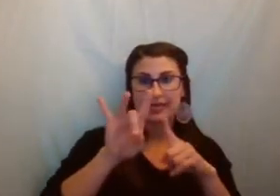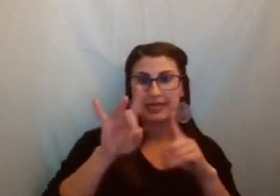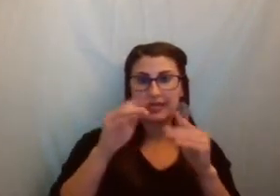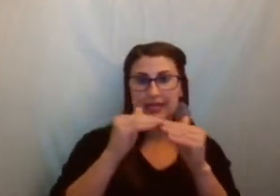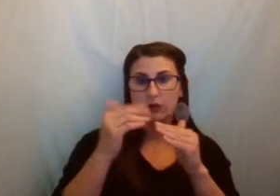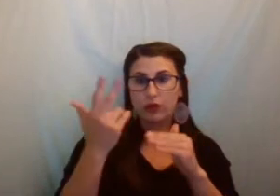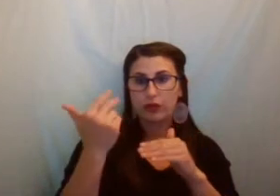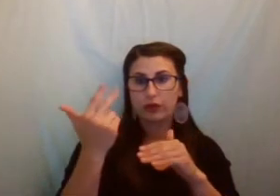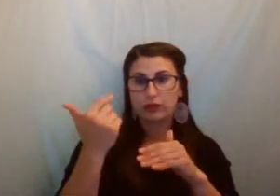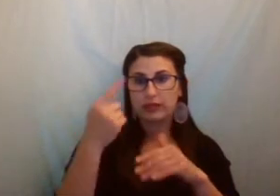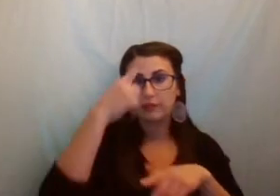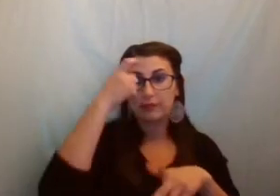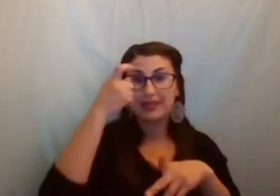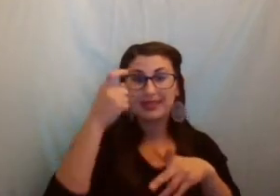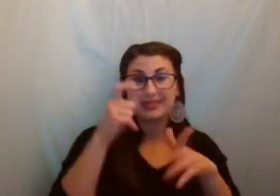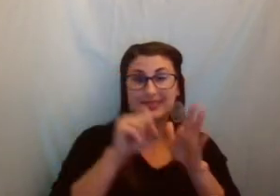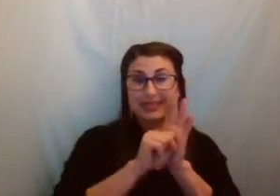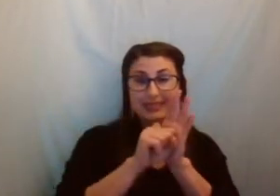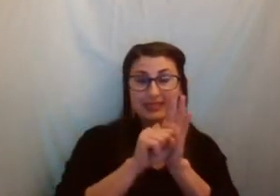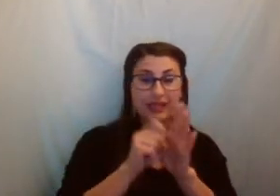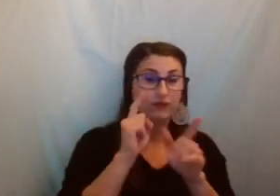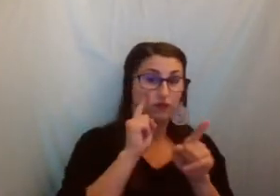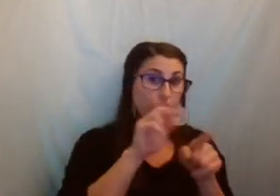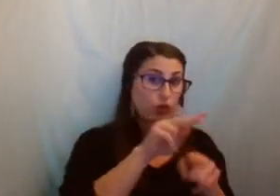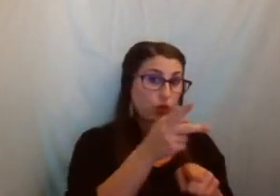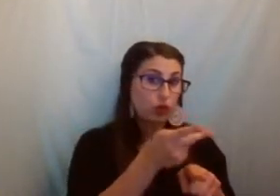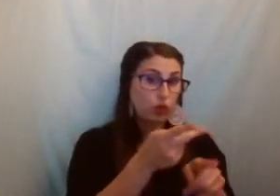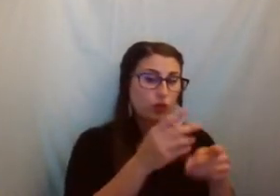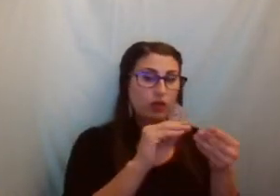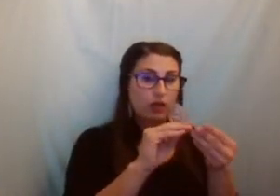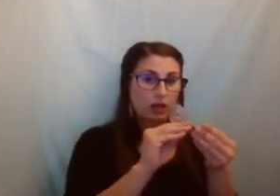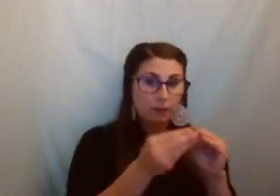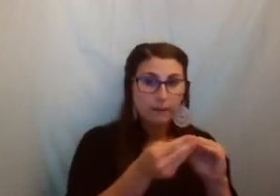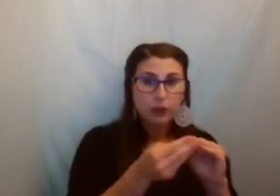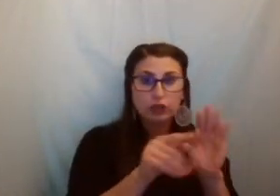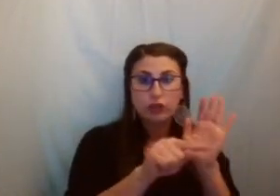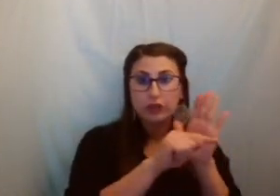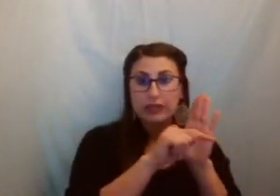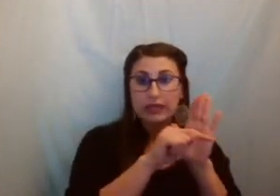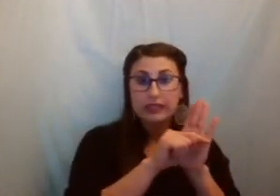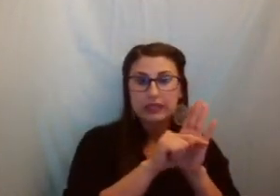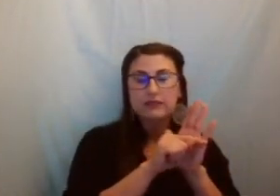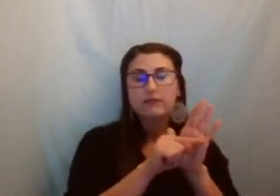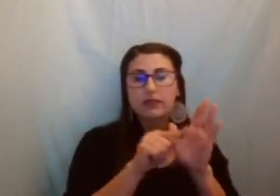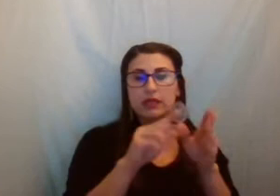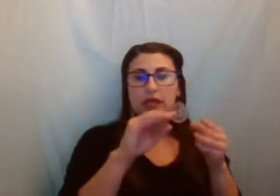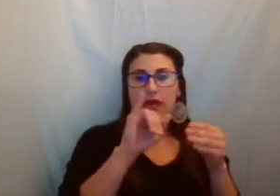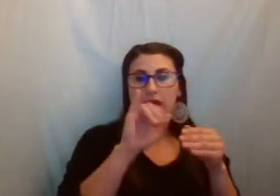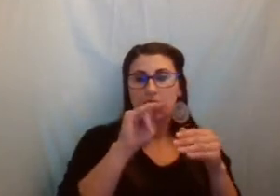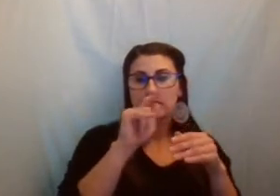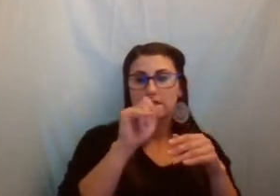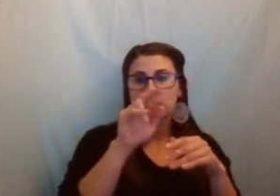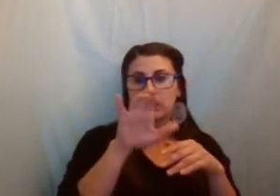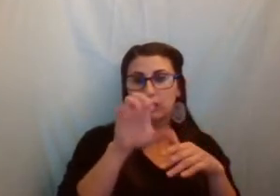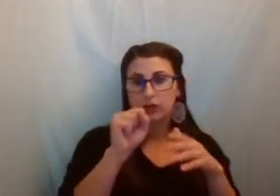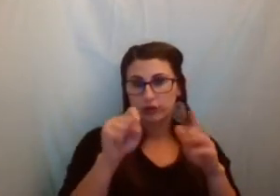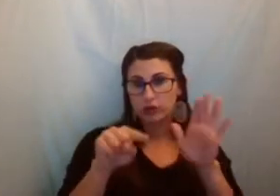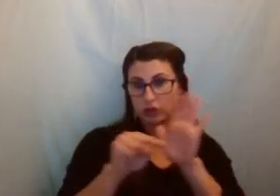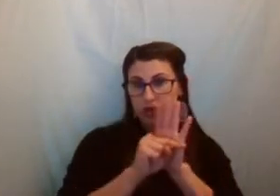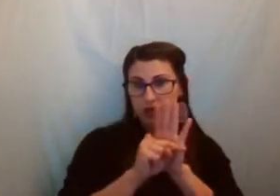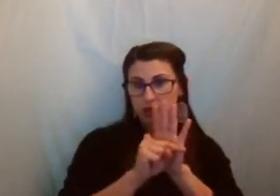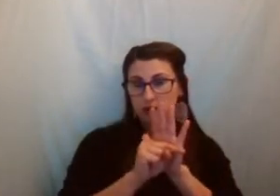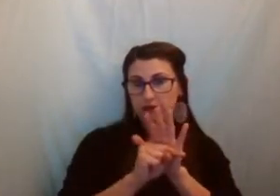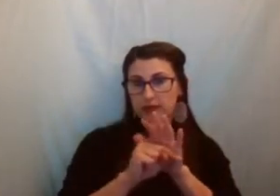13. Since the sign of the integers that was the same or negative, so the integers that are the same or